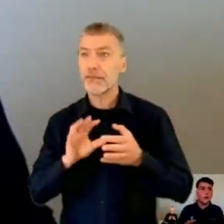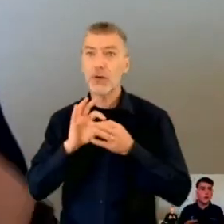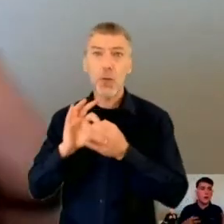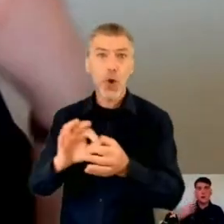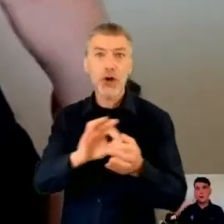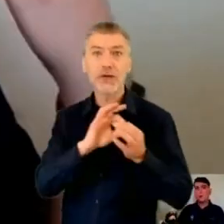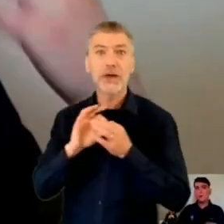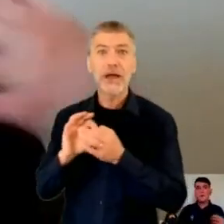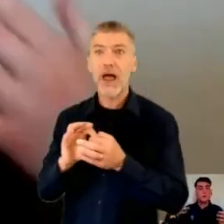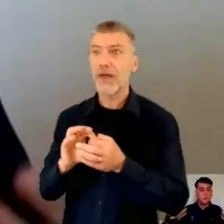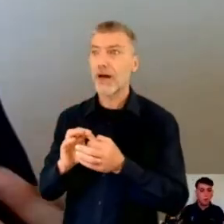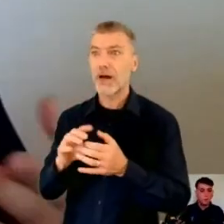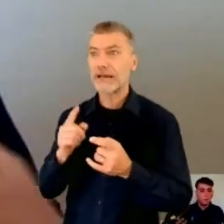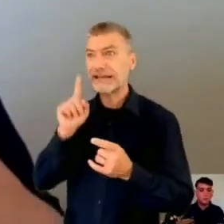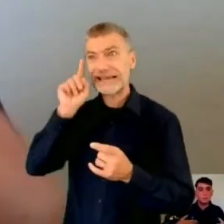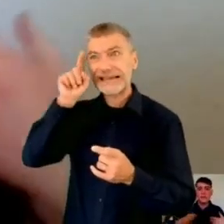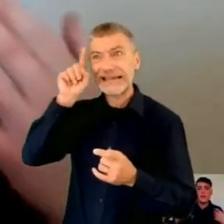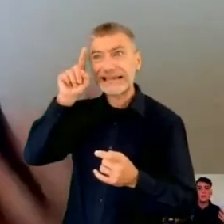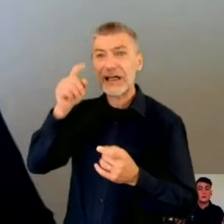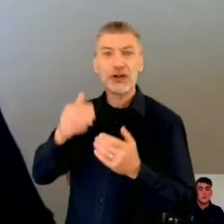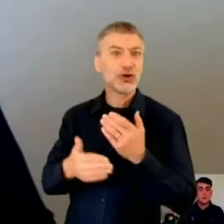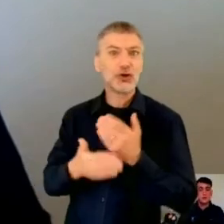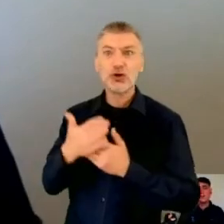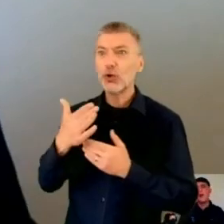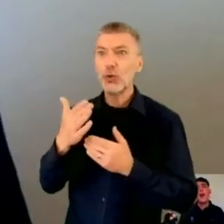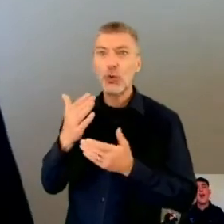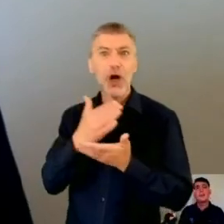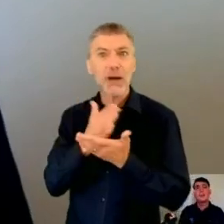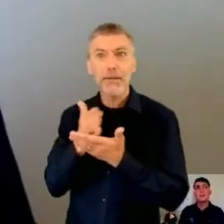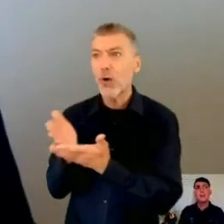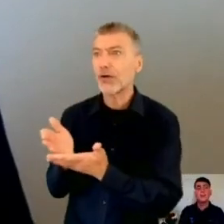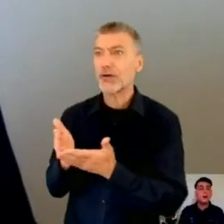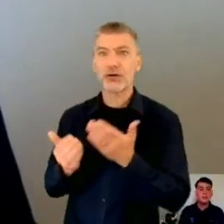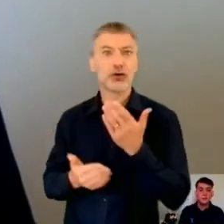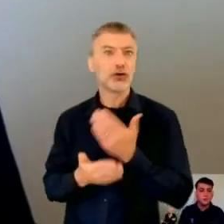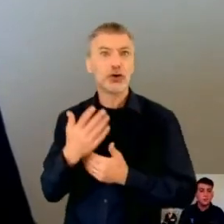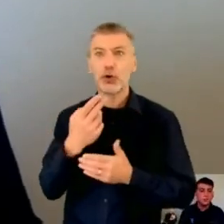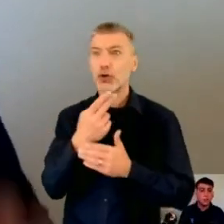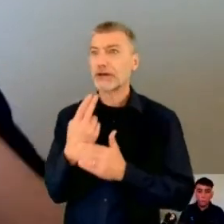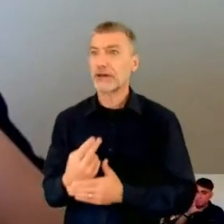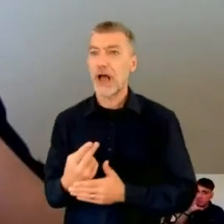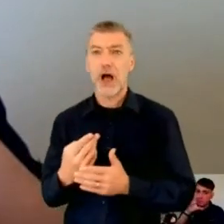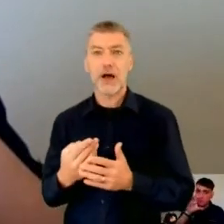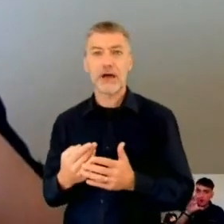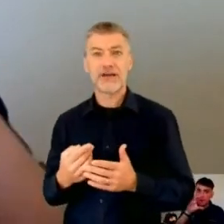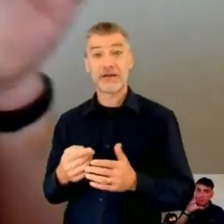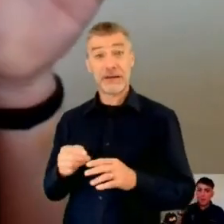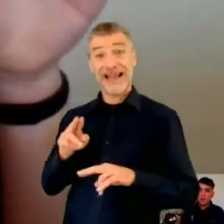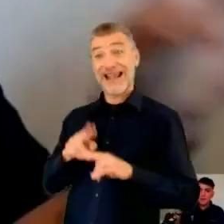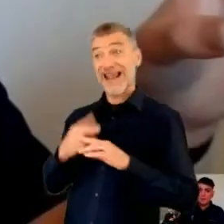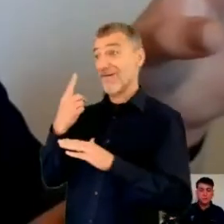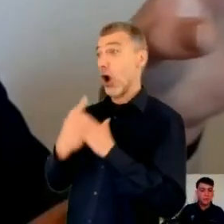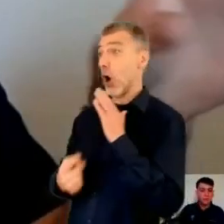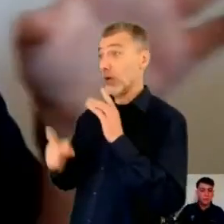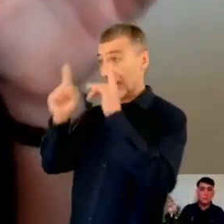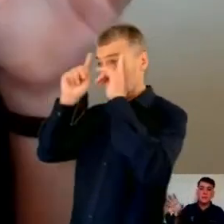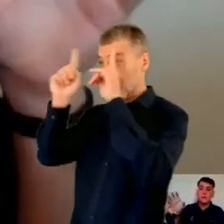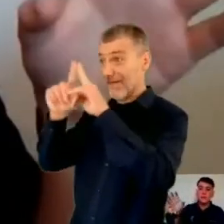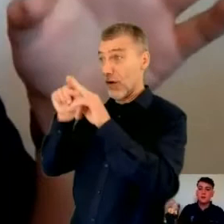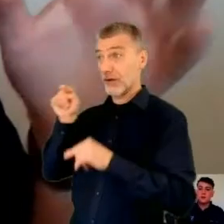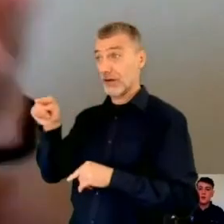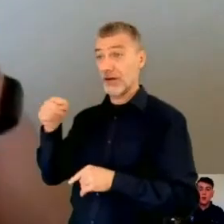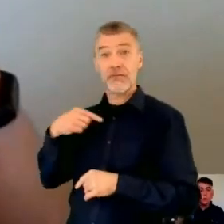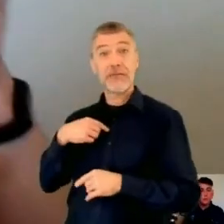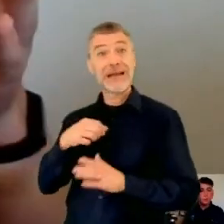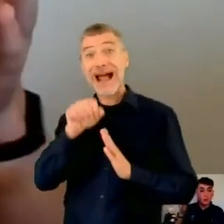new kind of components, bringing out new designs. And if I just went to uni, I wouldn't be able to have that experience. I wouldn't be